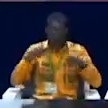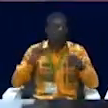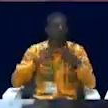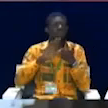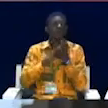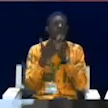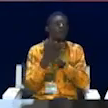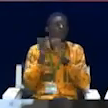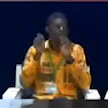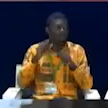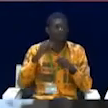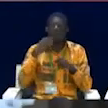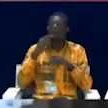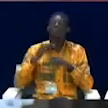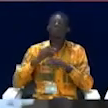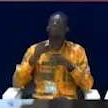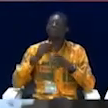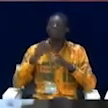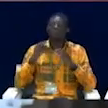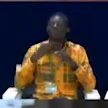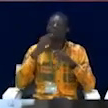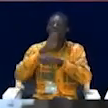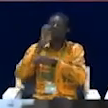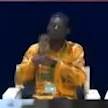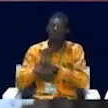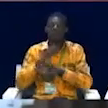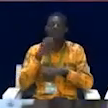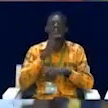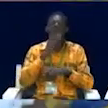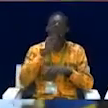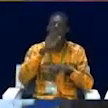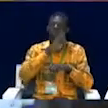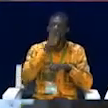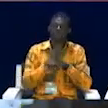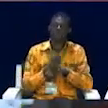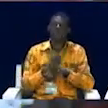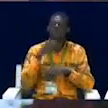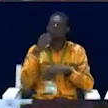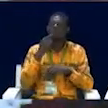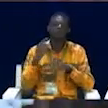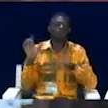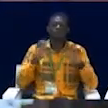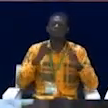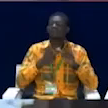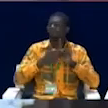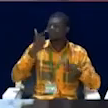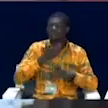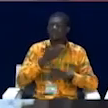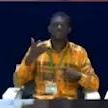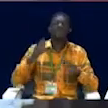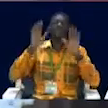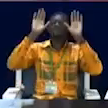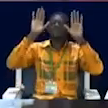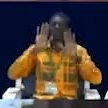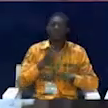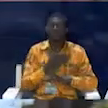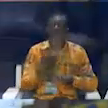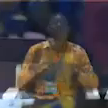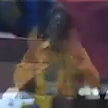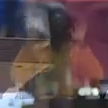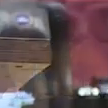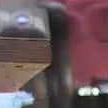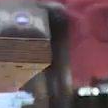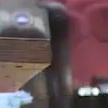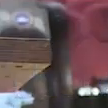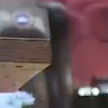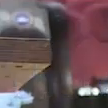possible, who employs those who are unemployed, who does great things, miracles,